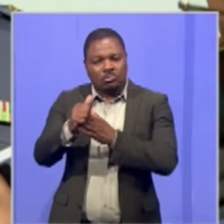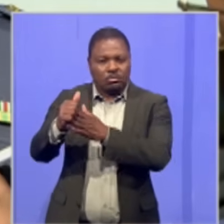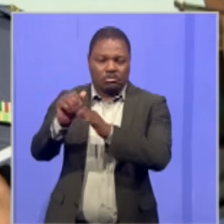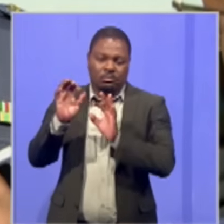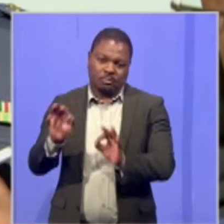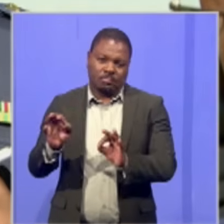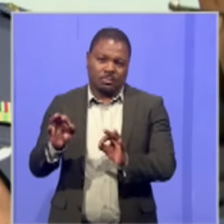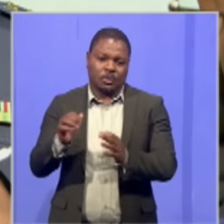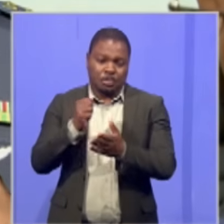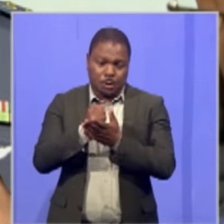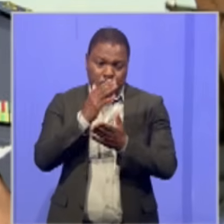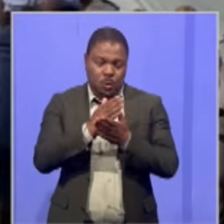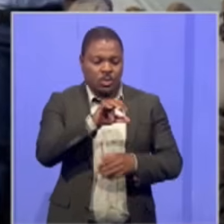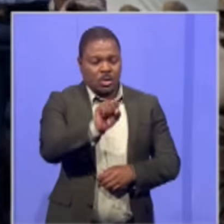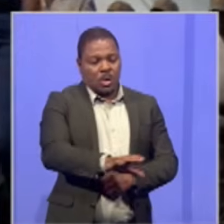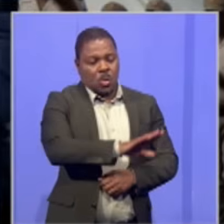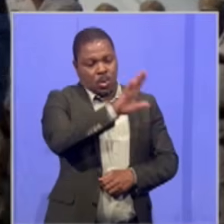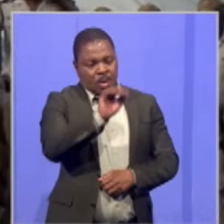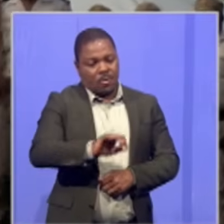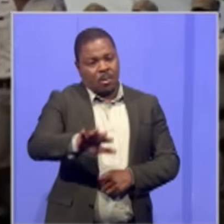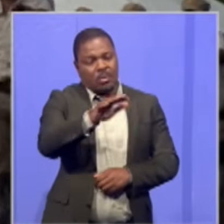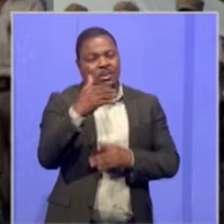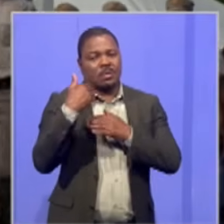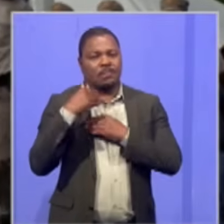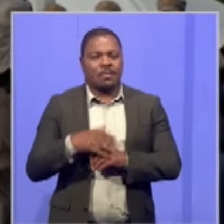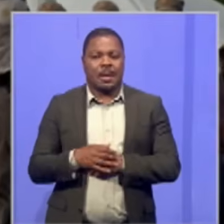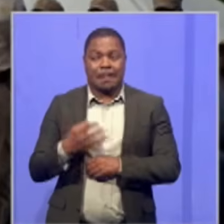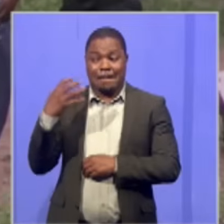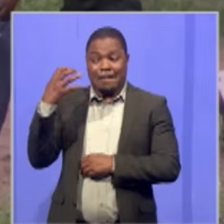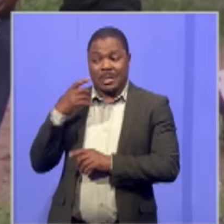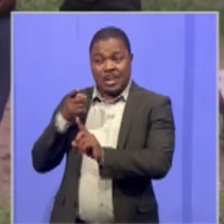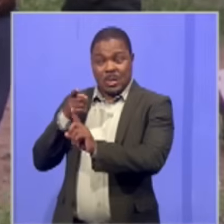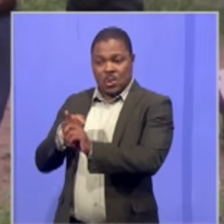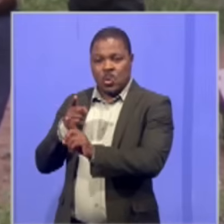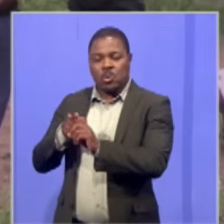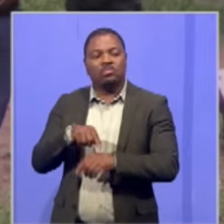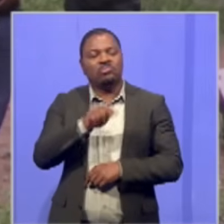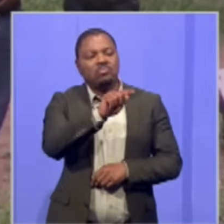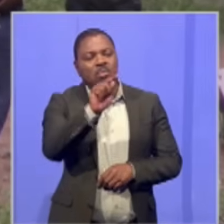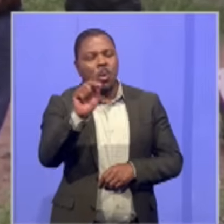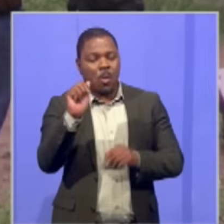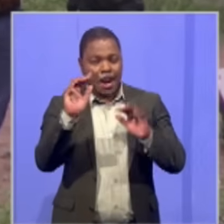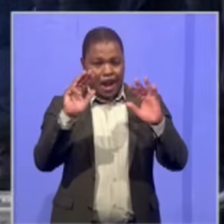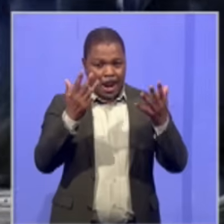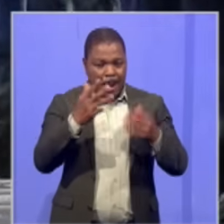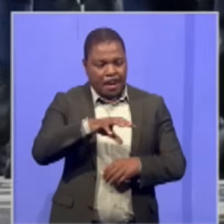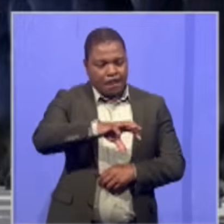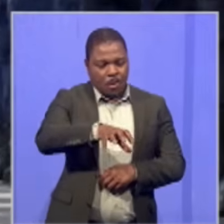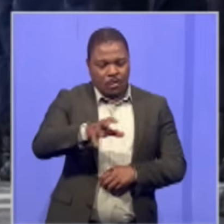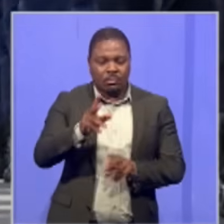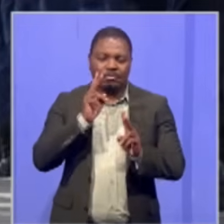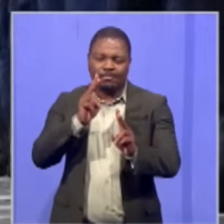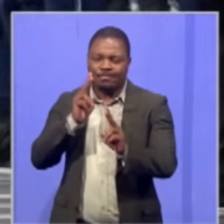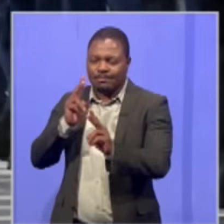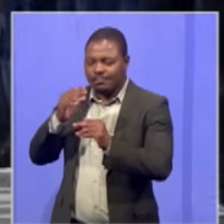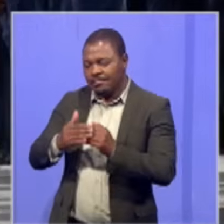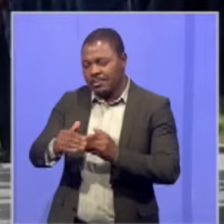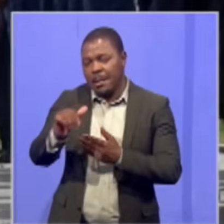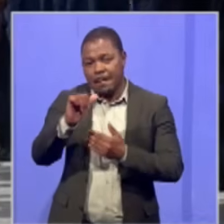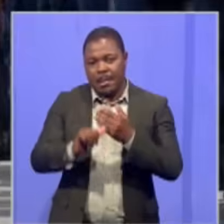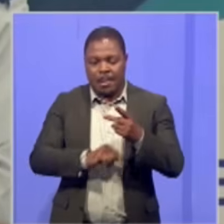and in making South Africa safe. Letona le lebeletse hore le tla etela di-provinces tsohle dikgweding tse tlang le ho kopana